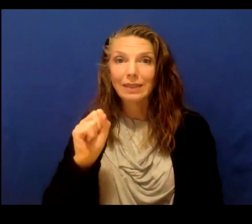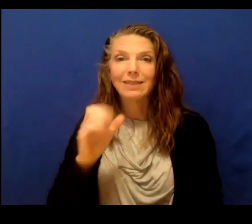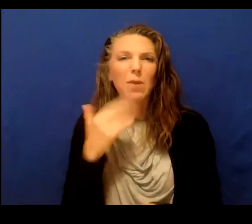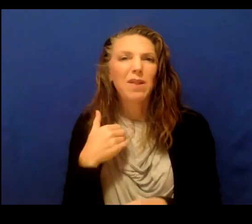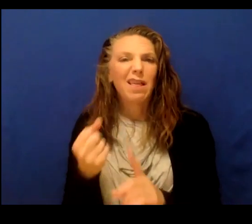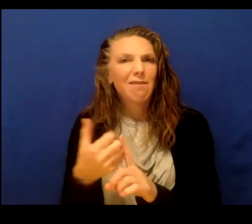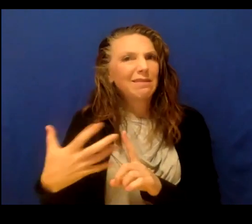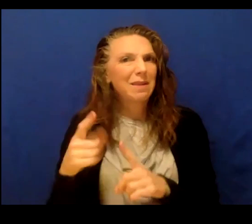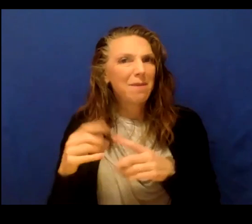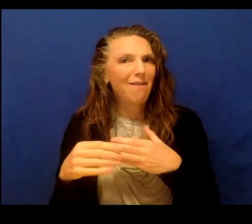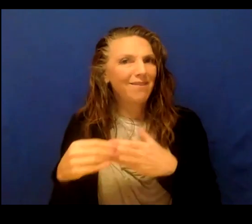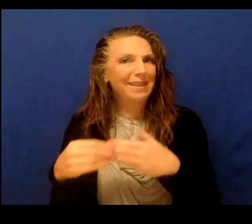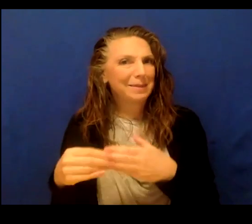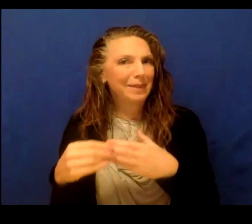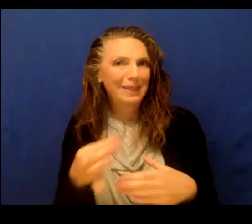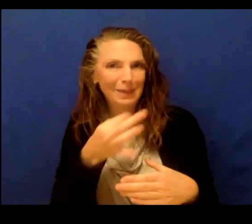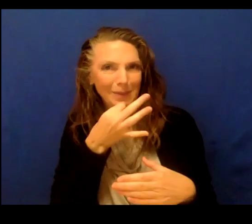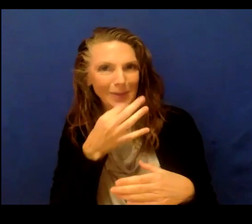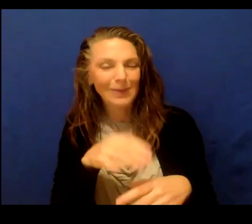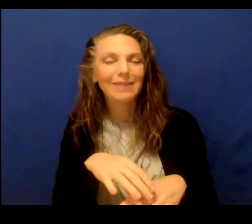on flexibility, and